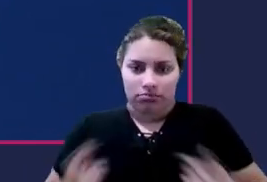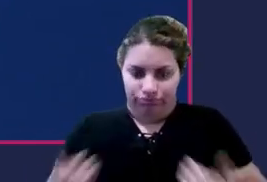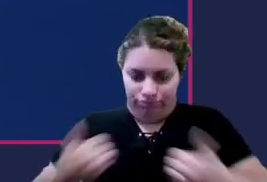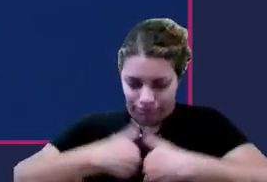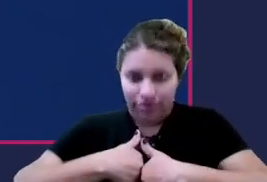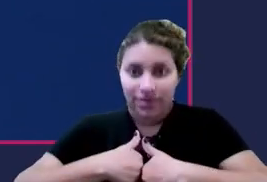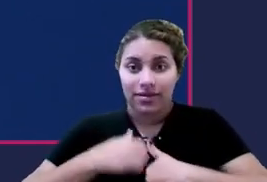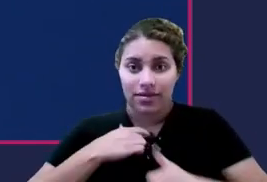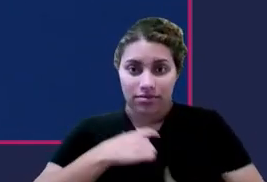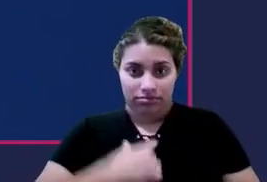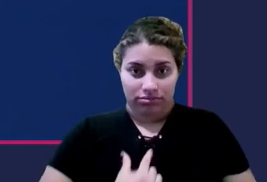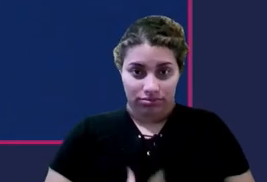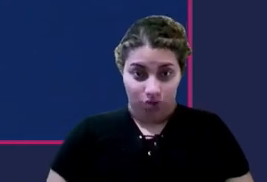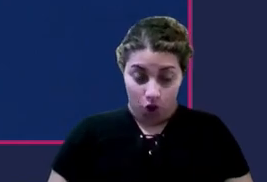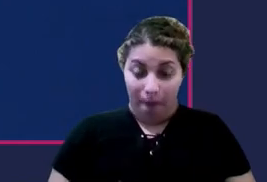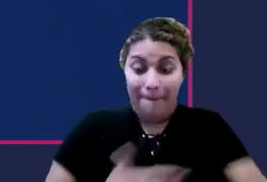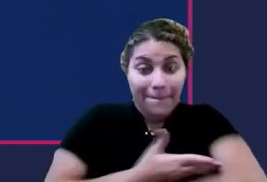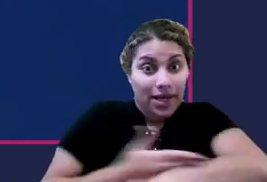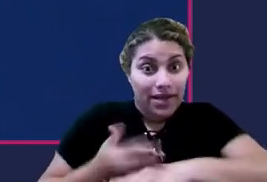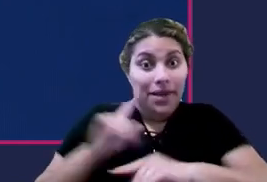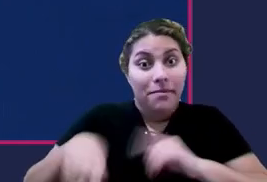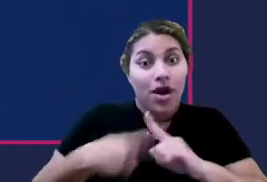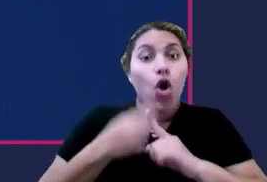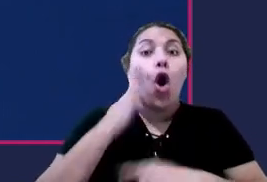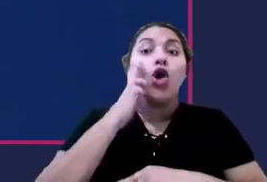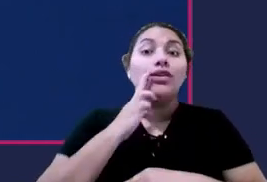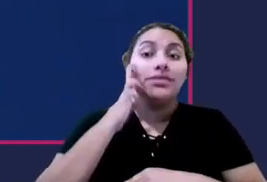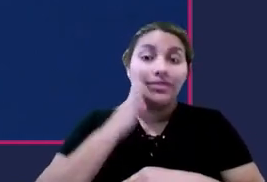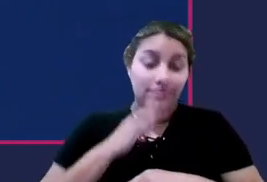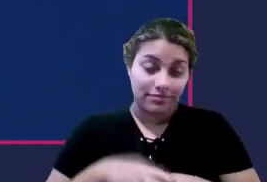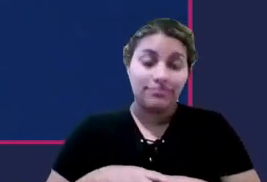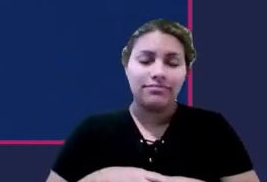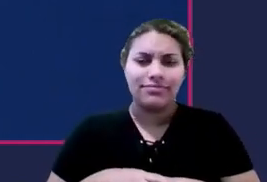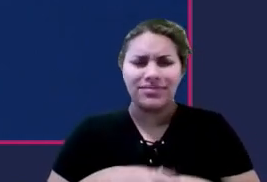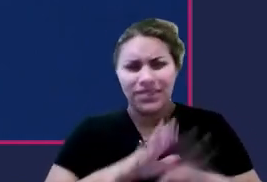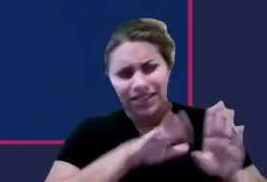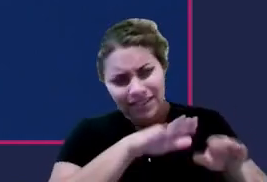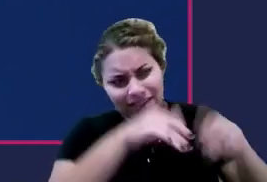white skirt, and a pinkish